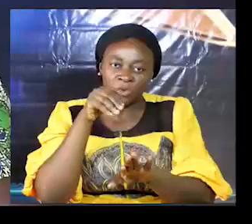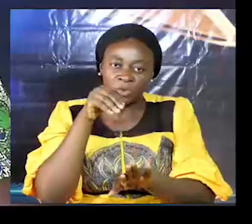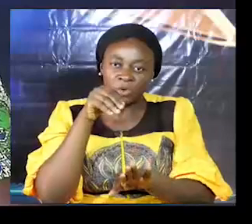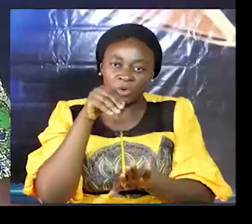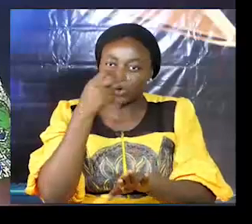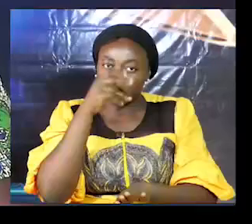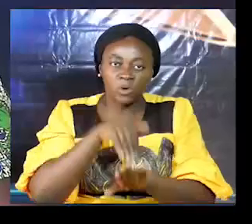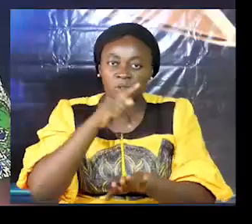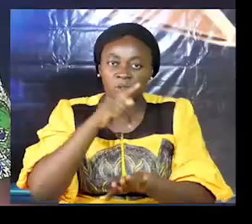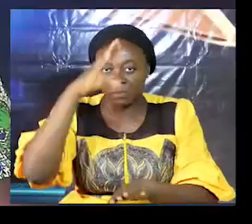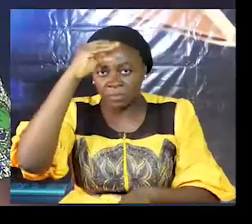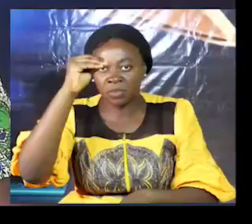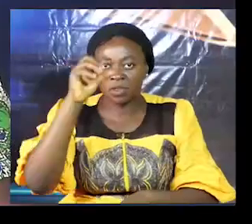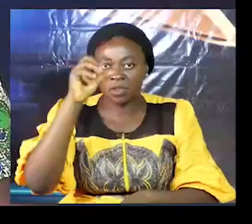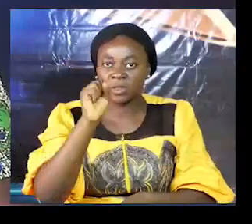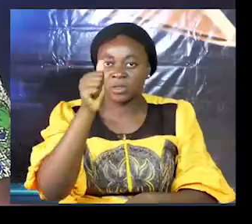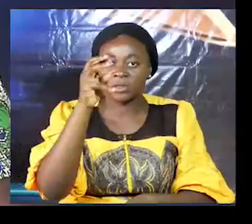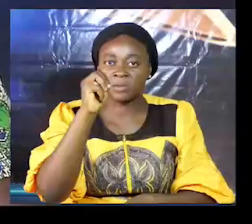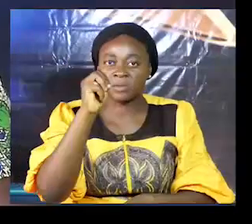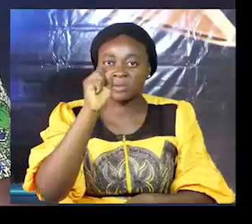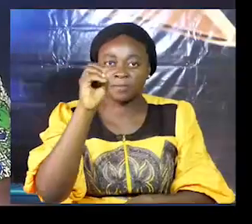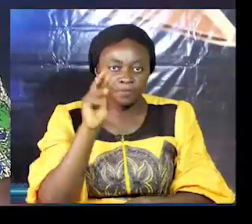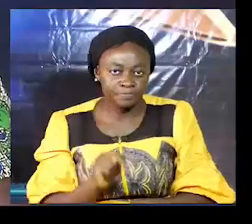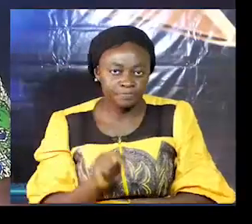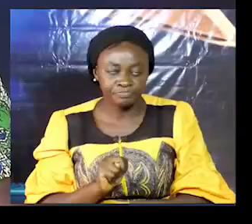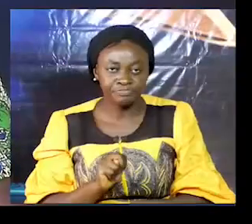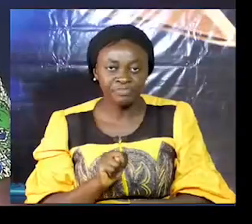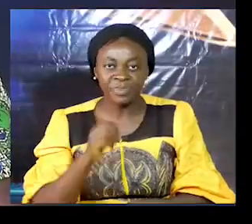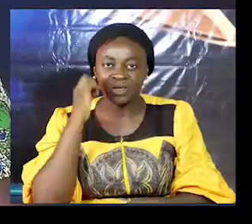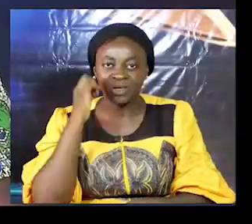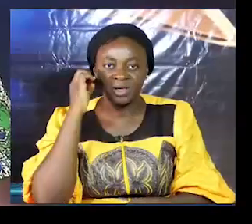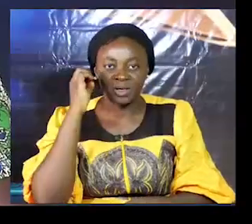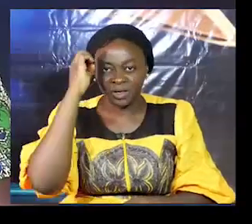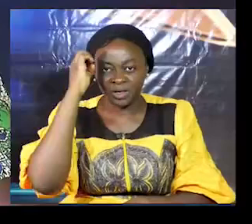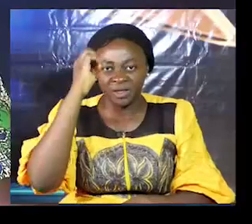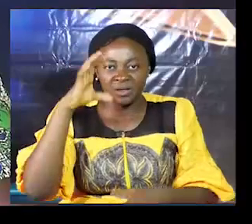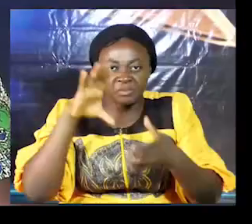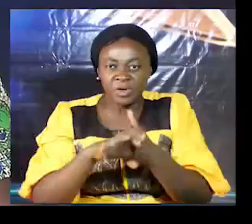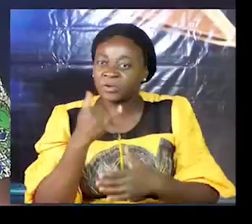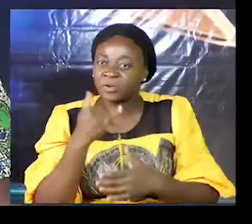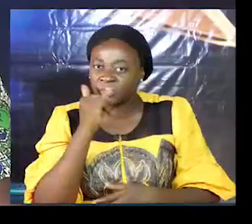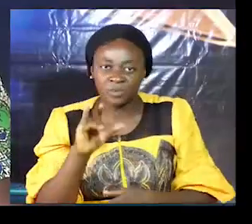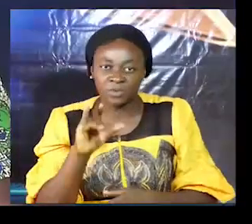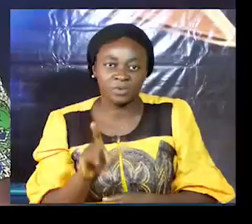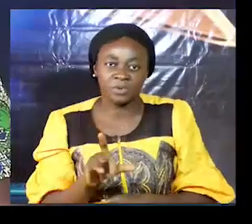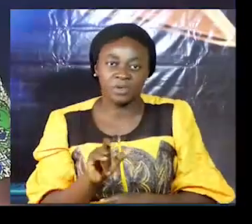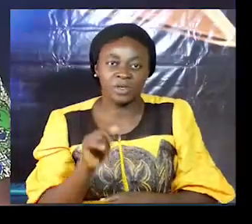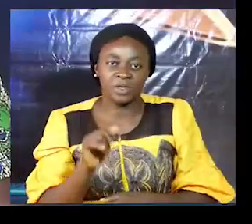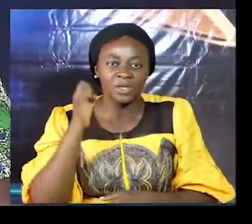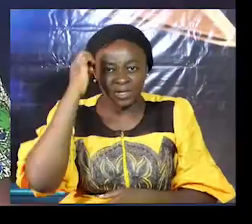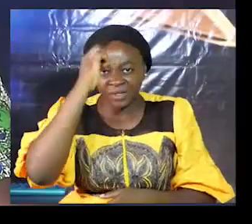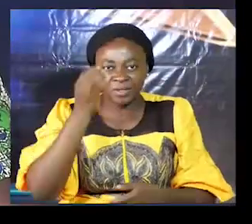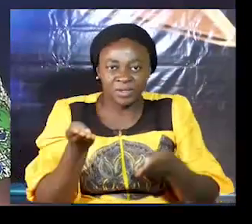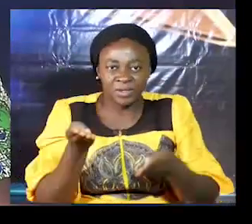had to die. I know as a young man, would you like your marriage to cut you short? Do you want to die young? Then you must